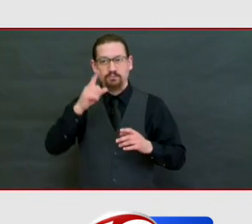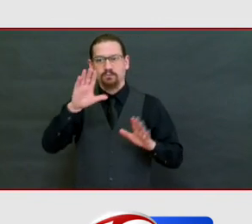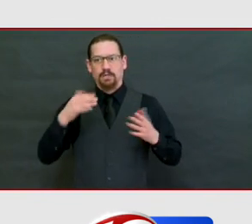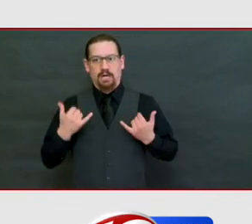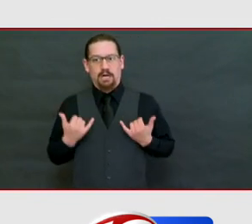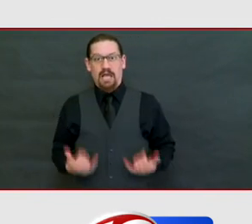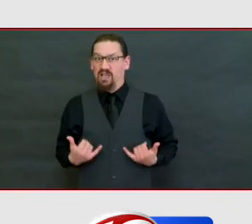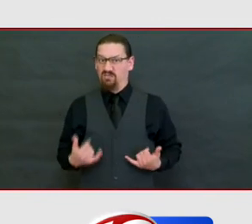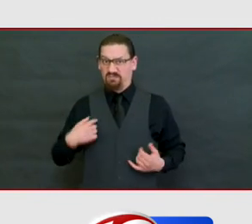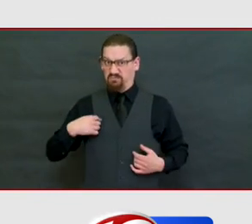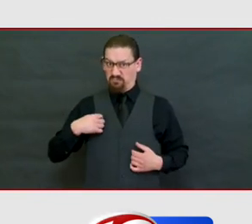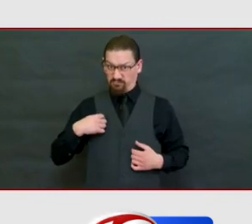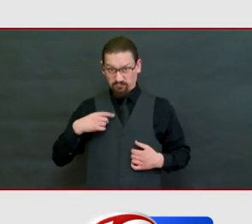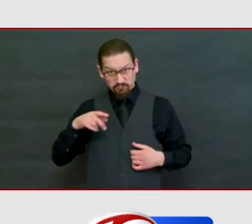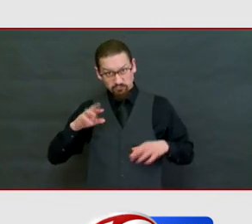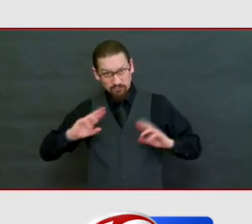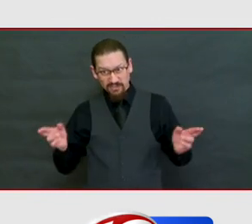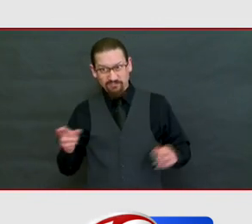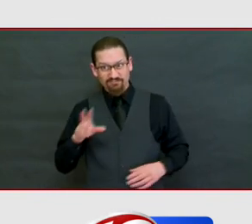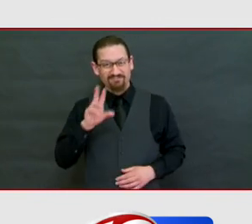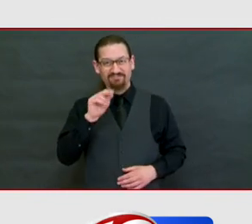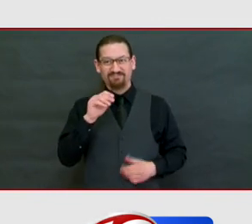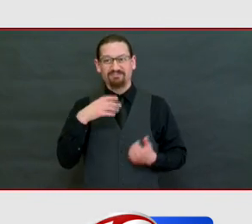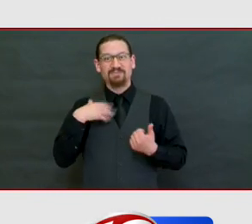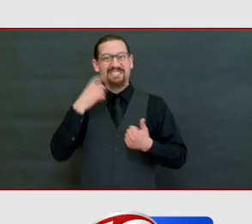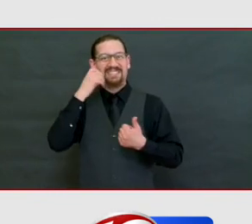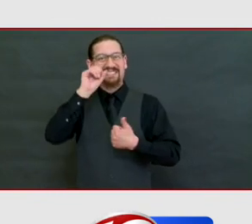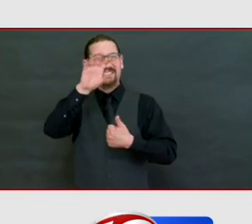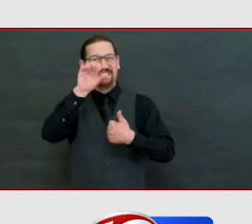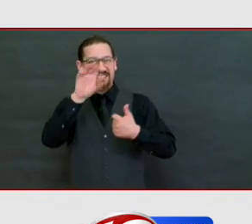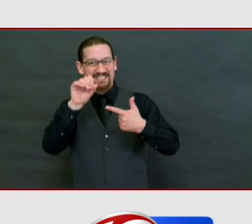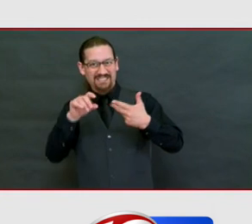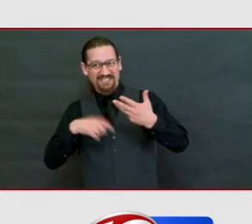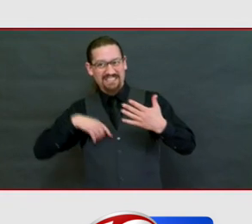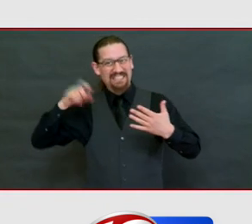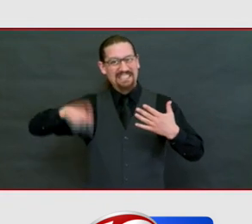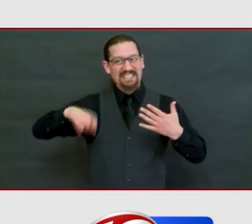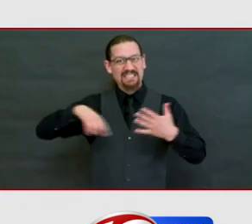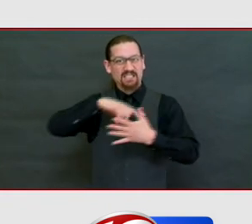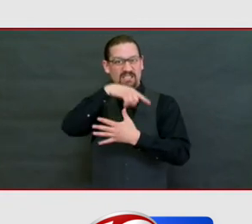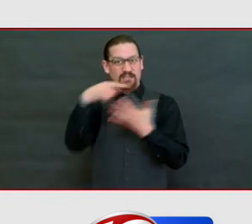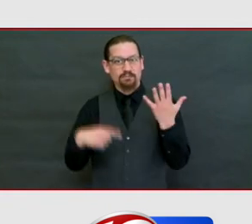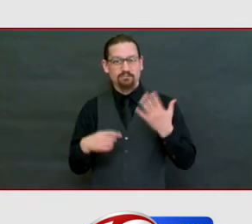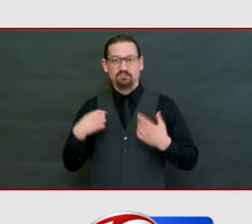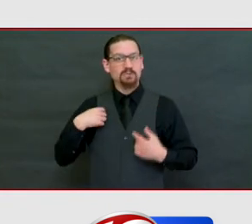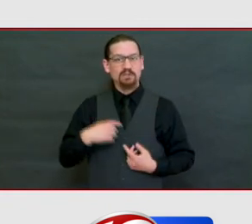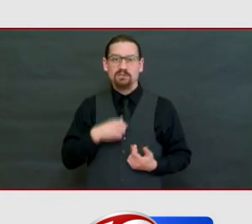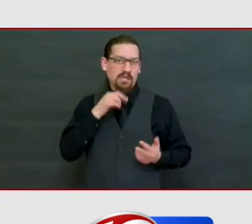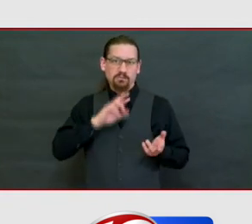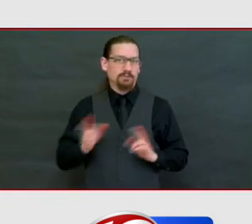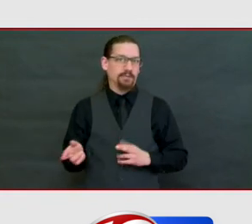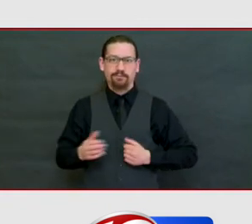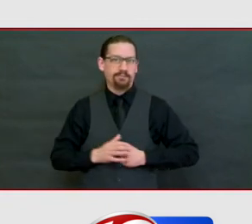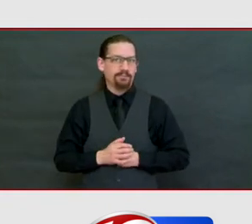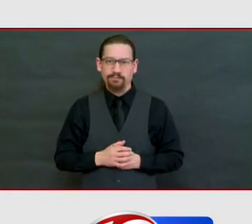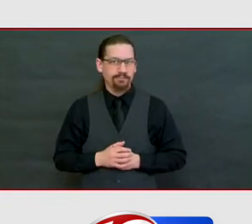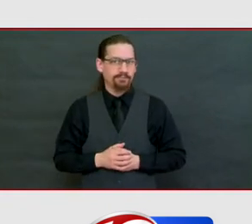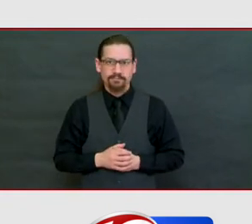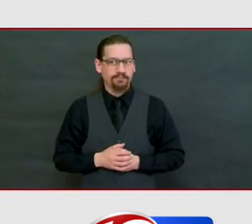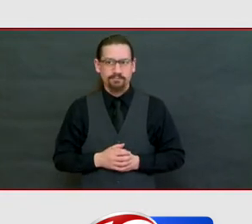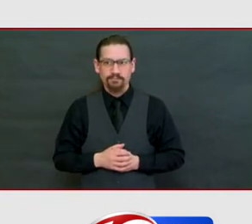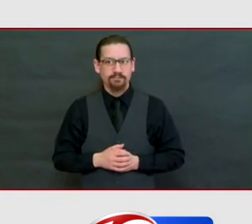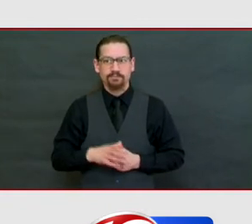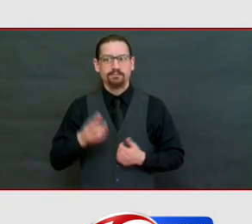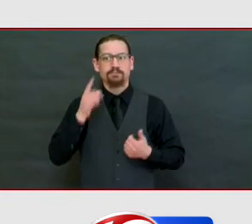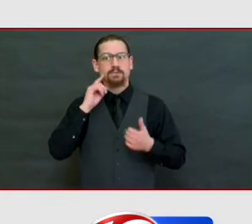these metrics, can you test everyone within 72 hours? Do we have rock solid confidence we can test